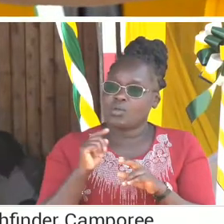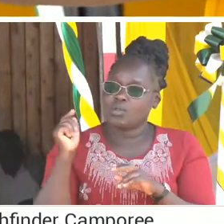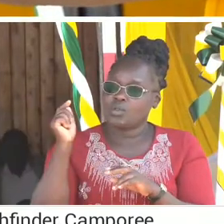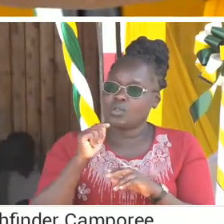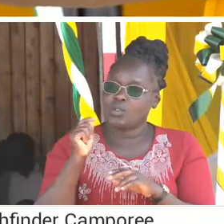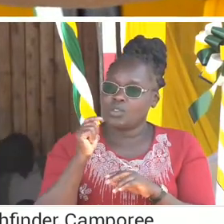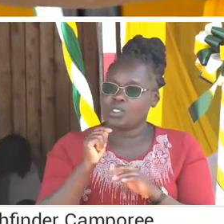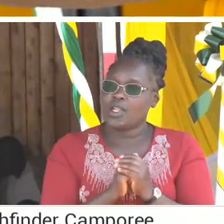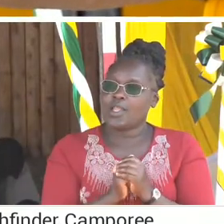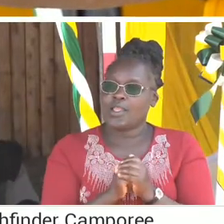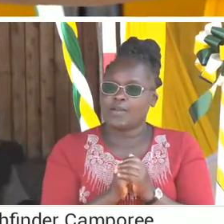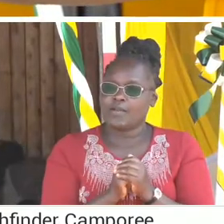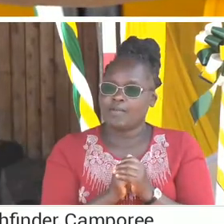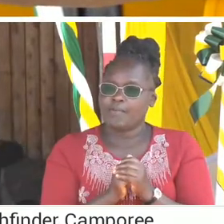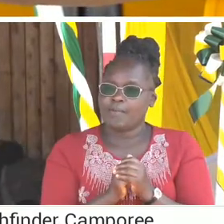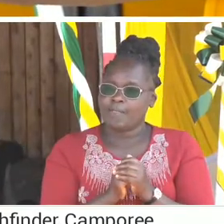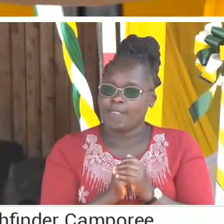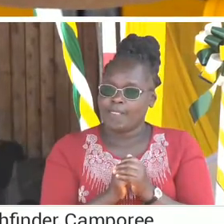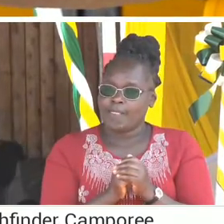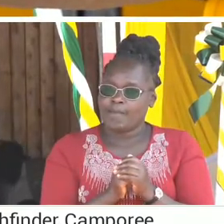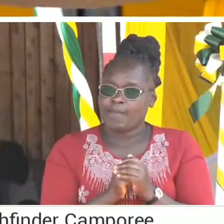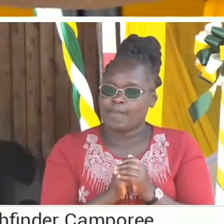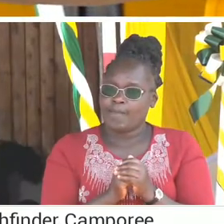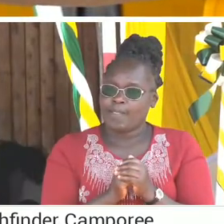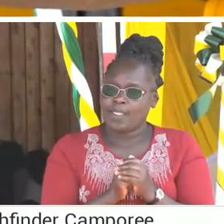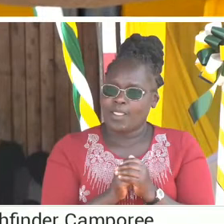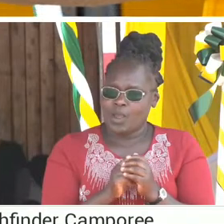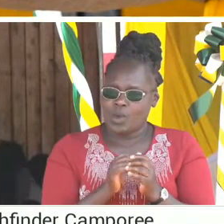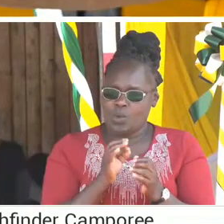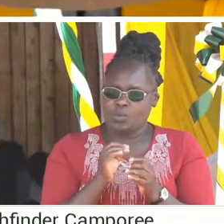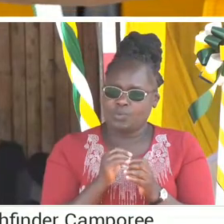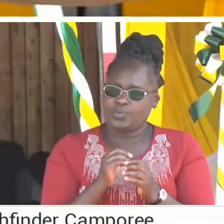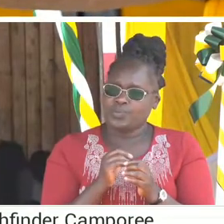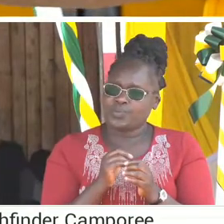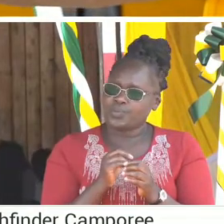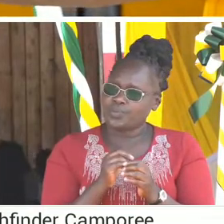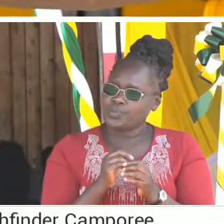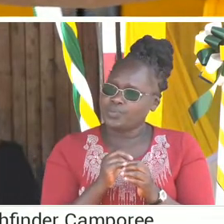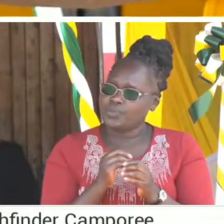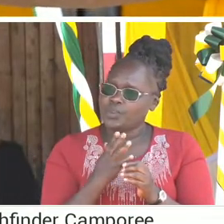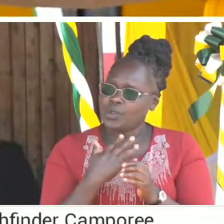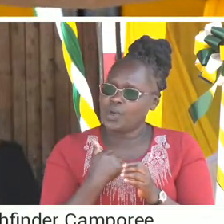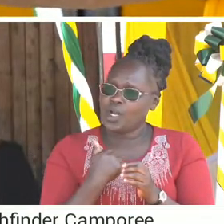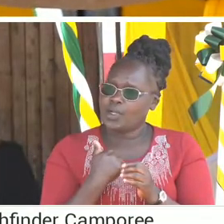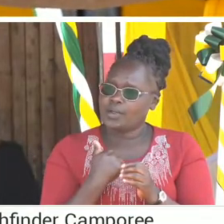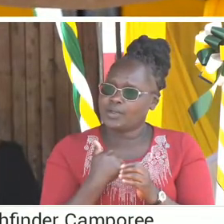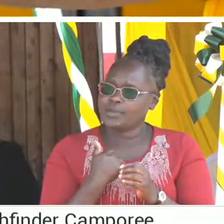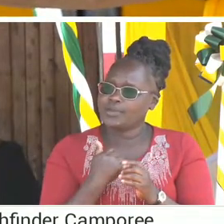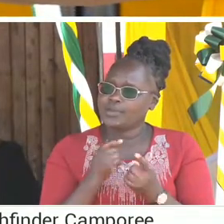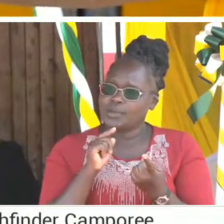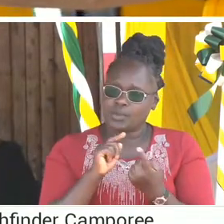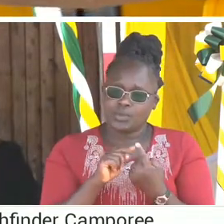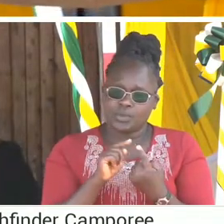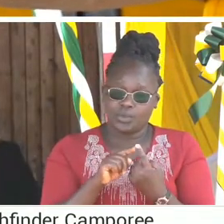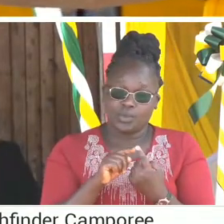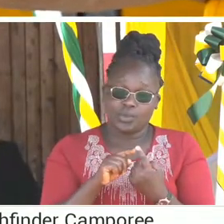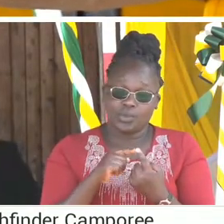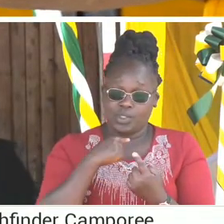kwamba ndio malengo ya kuwa na Campori. And I want to say it again